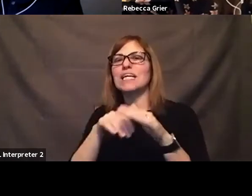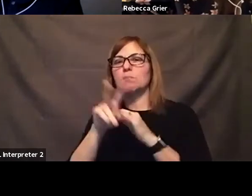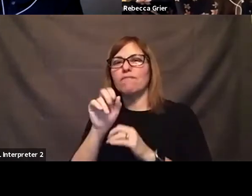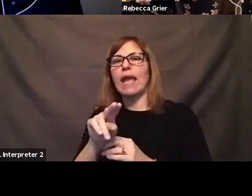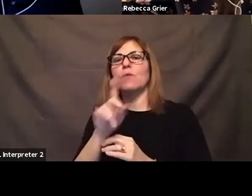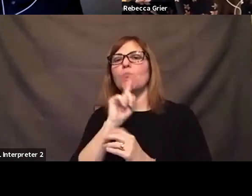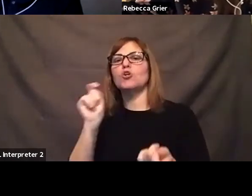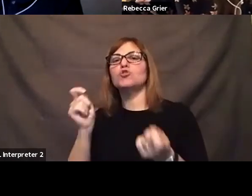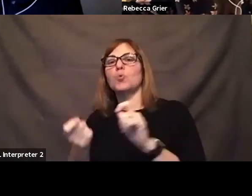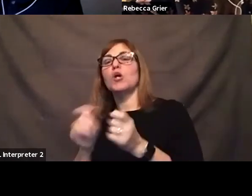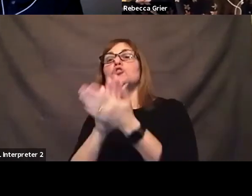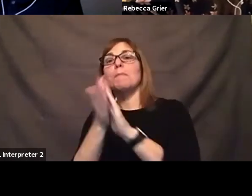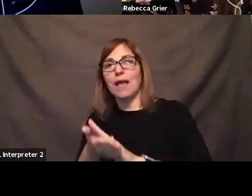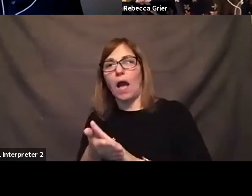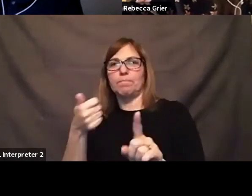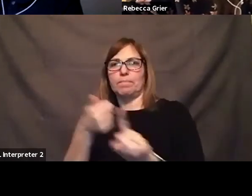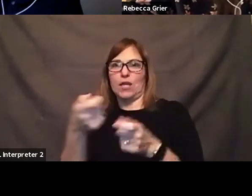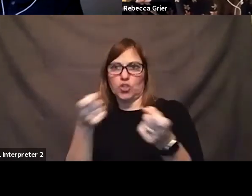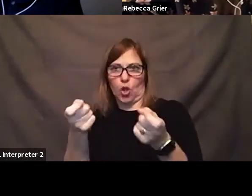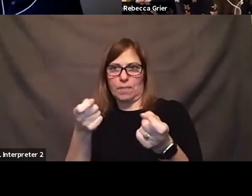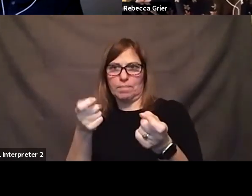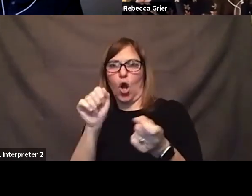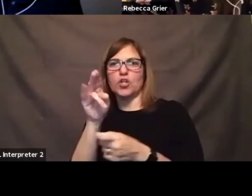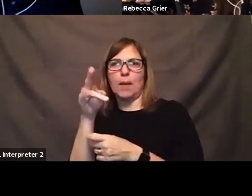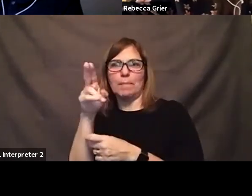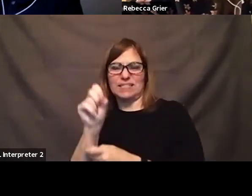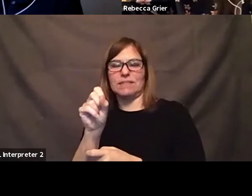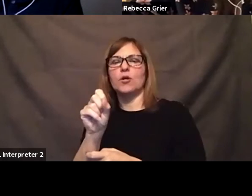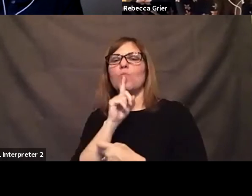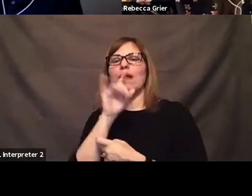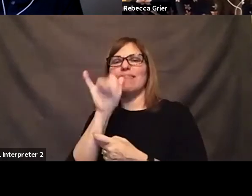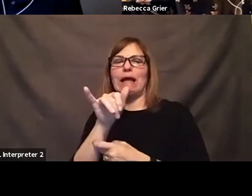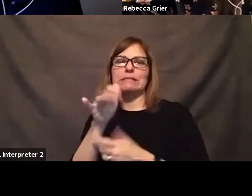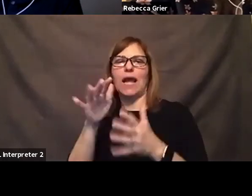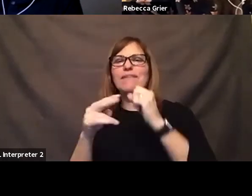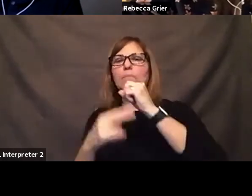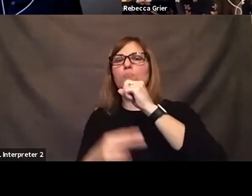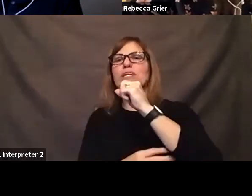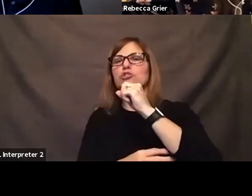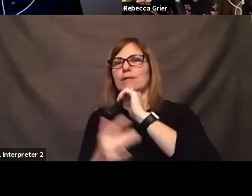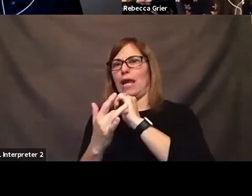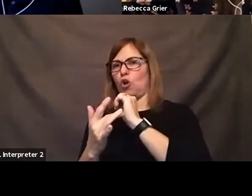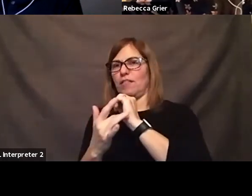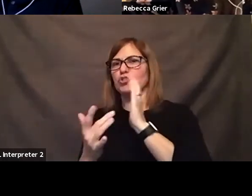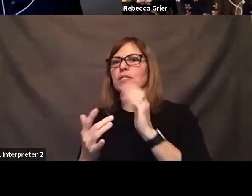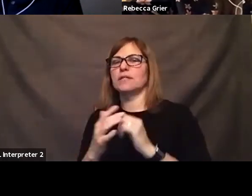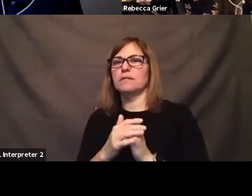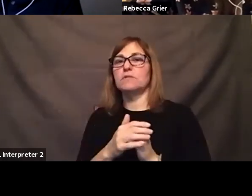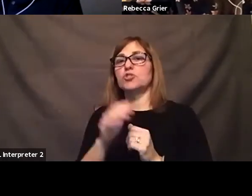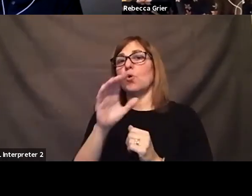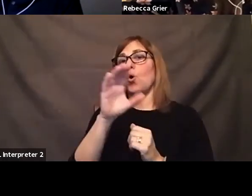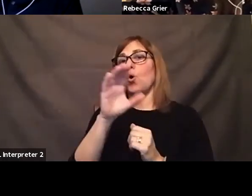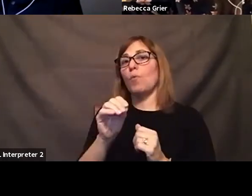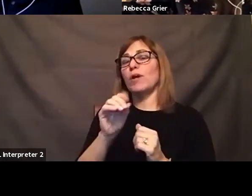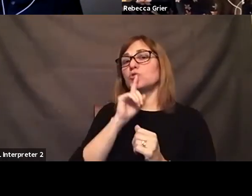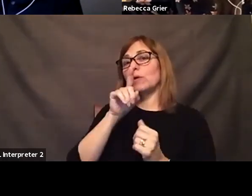vehicles. So it's kind of a bridge type of technology as well. So there, corporations are looking at this from